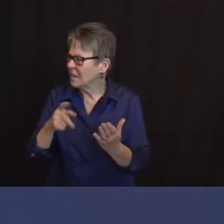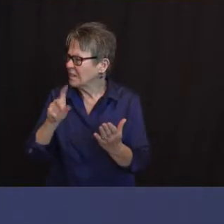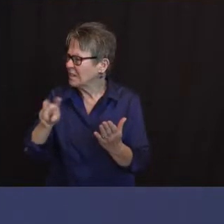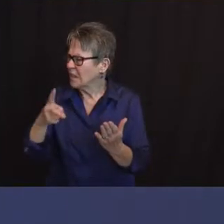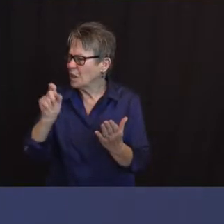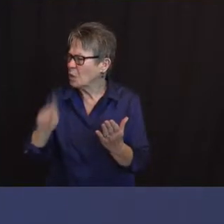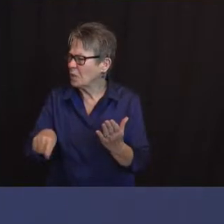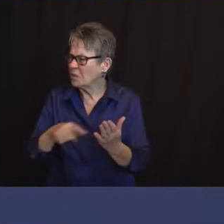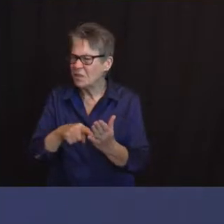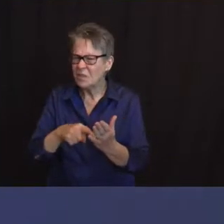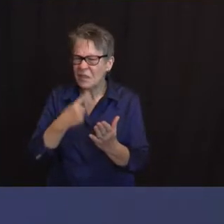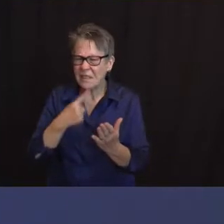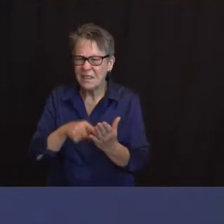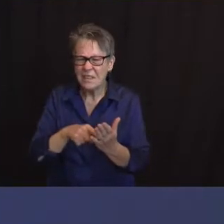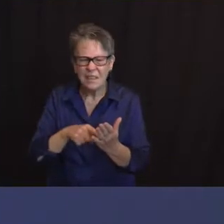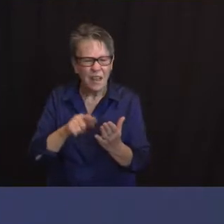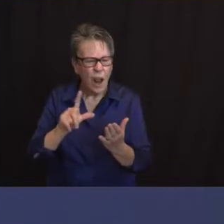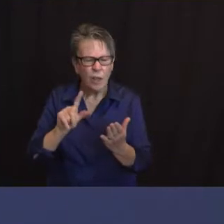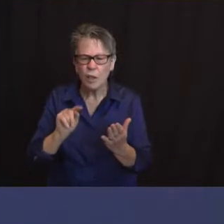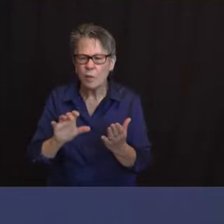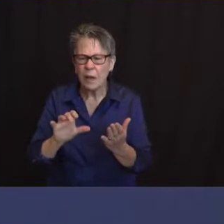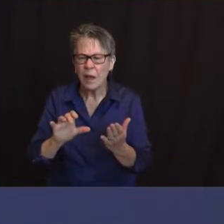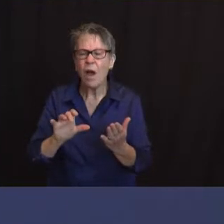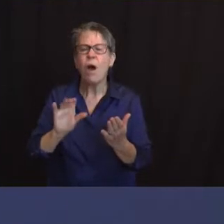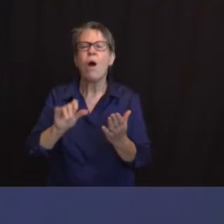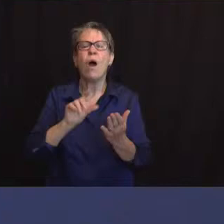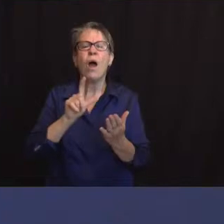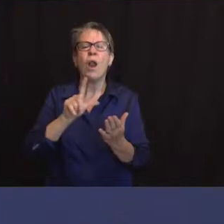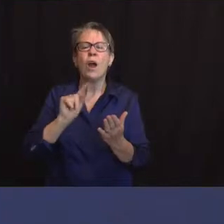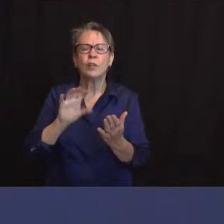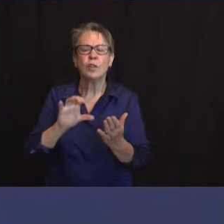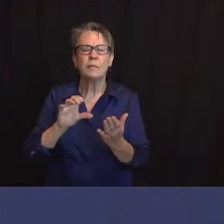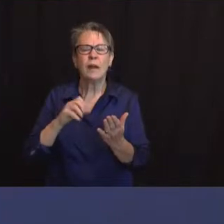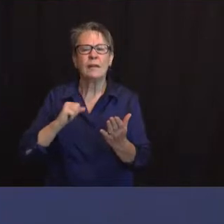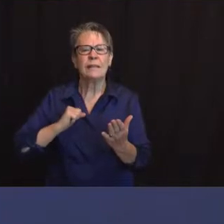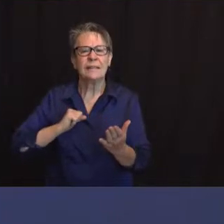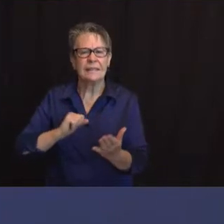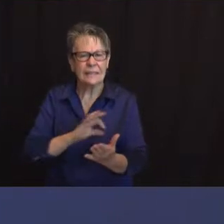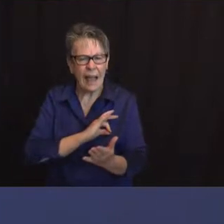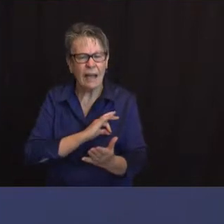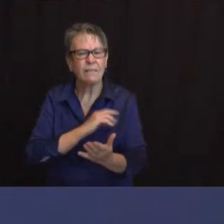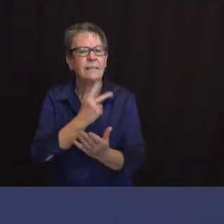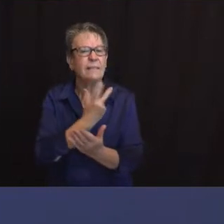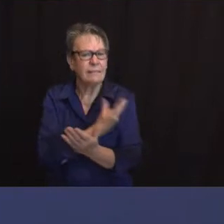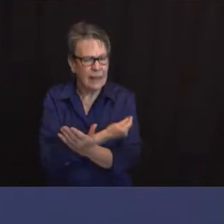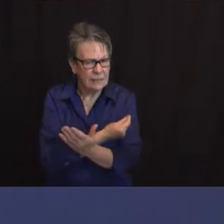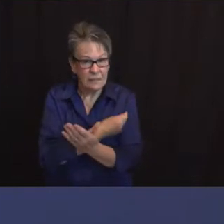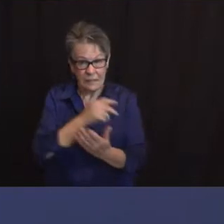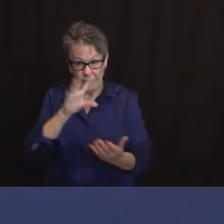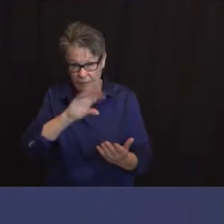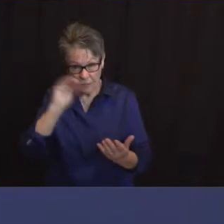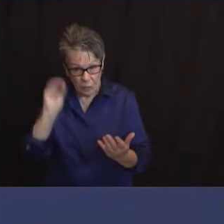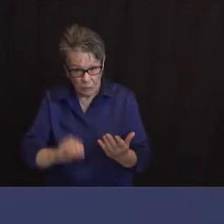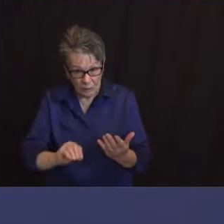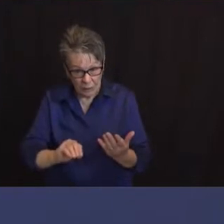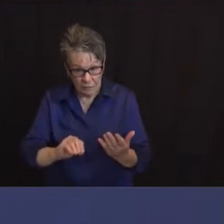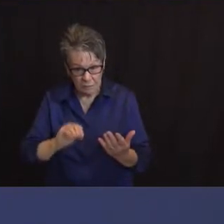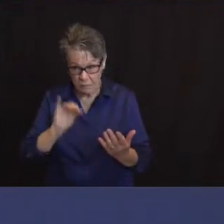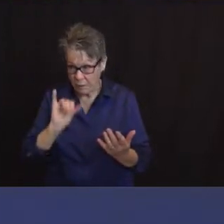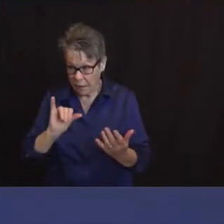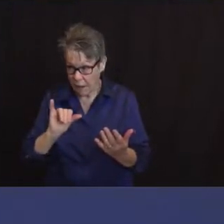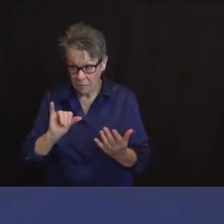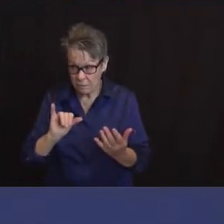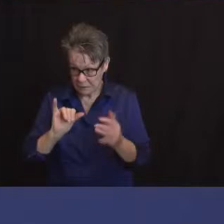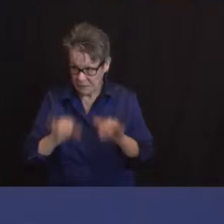Long-term care staff. Do you have an update on the vaccination percentages of long-term care staff? We're